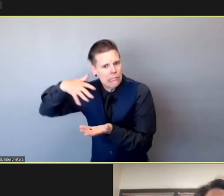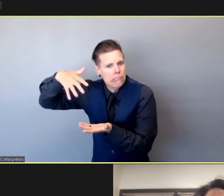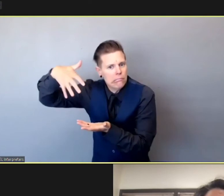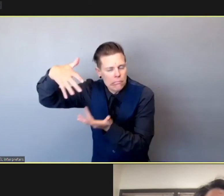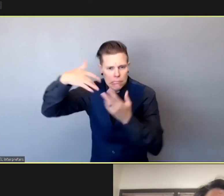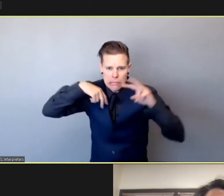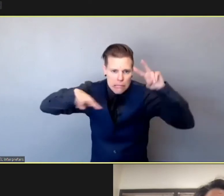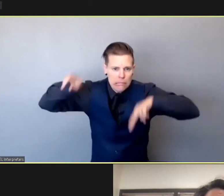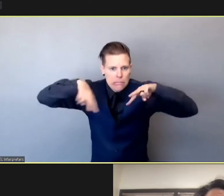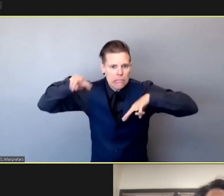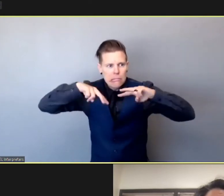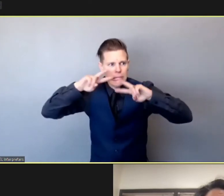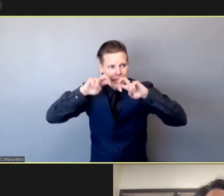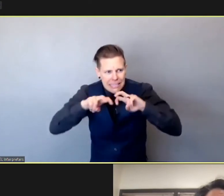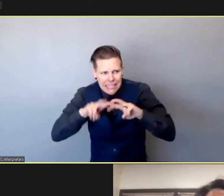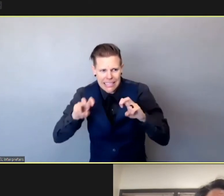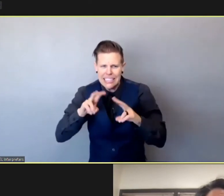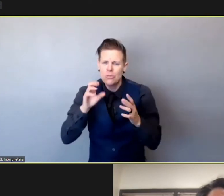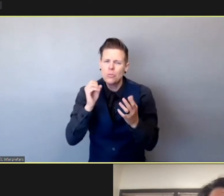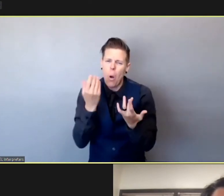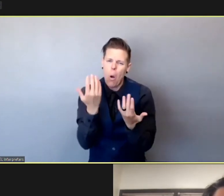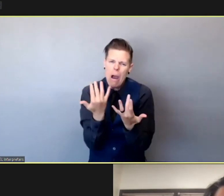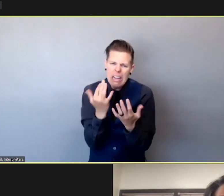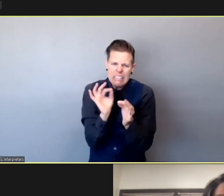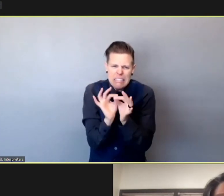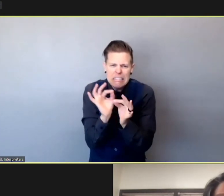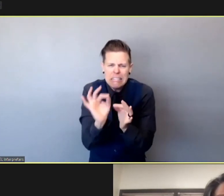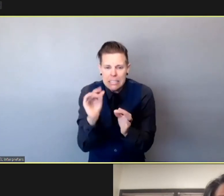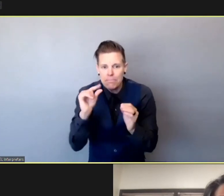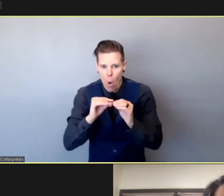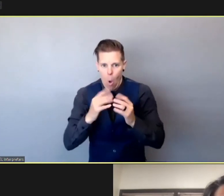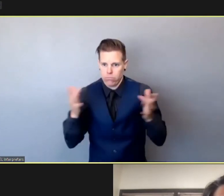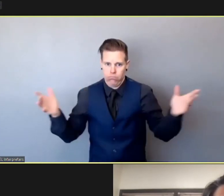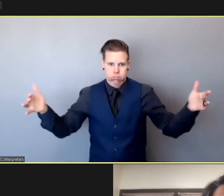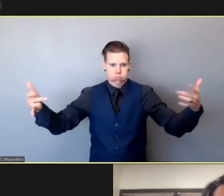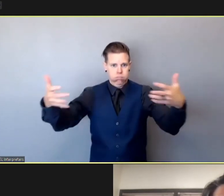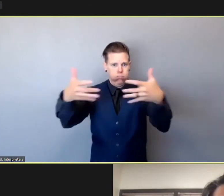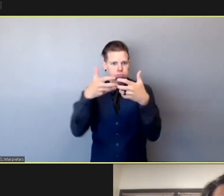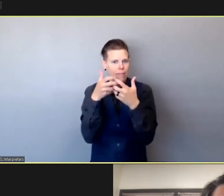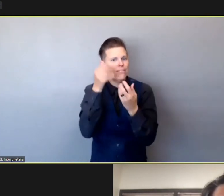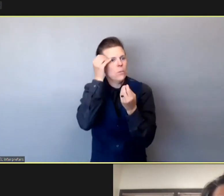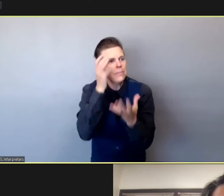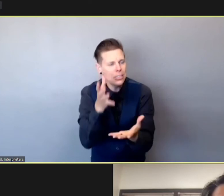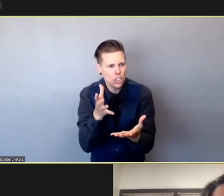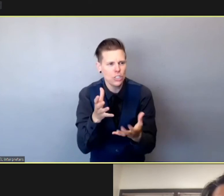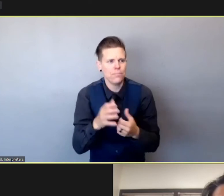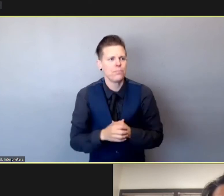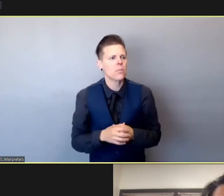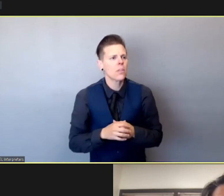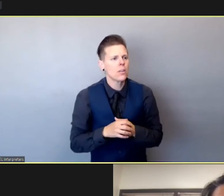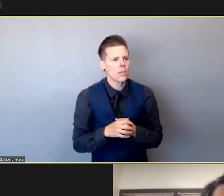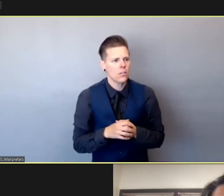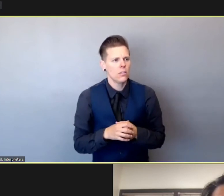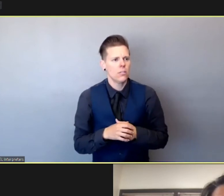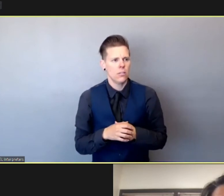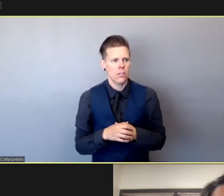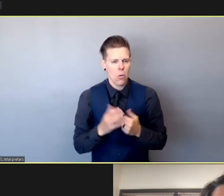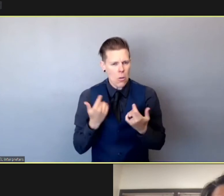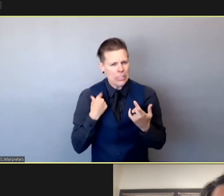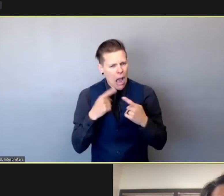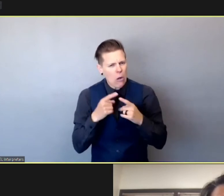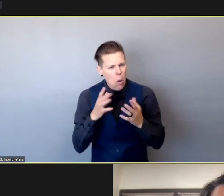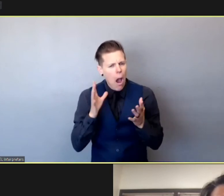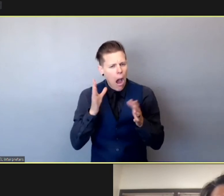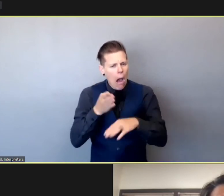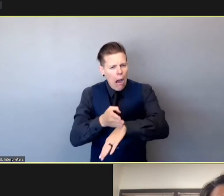there's a delay. I think the other thing that we're beginning to understand, I think, is, and I don't have the numbers right in